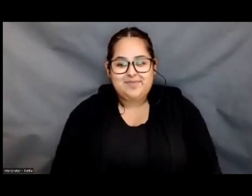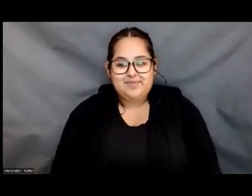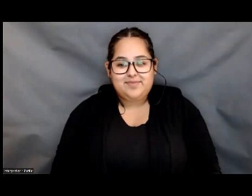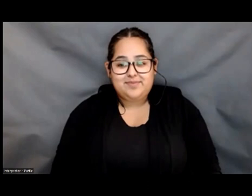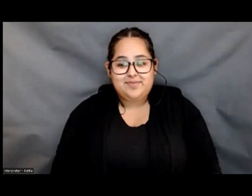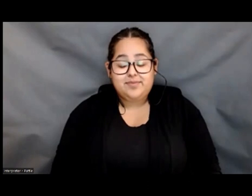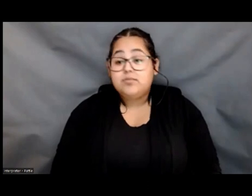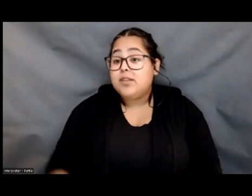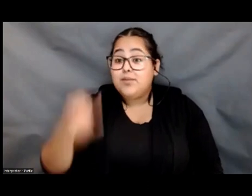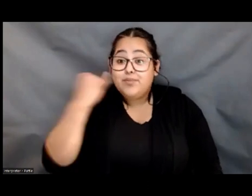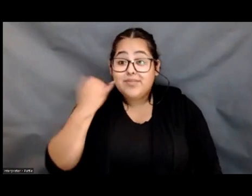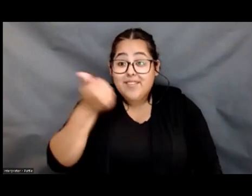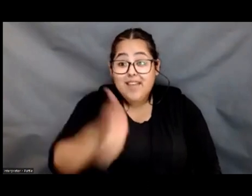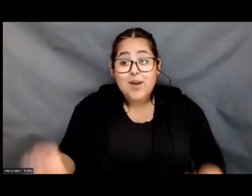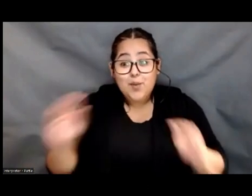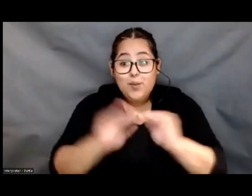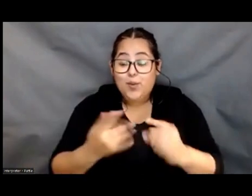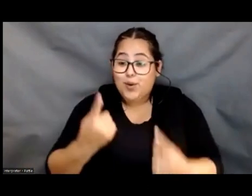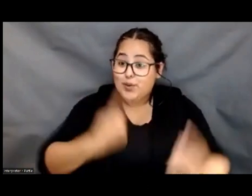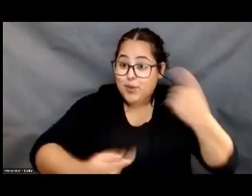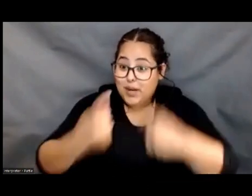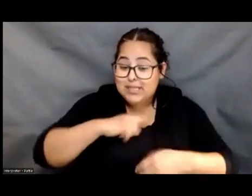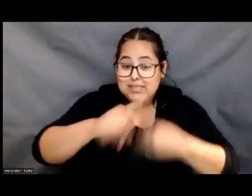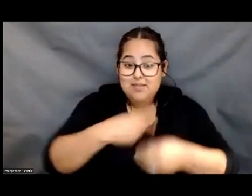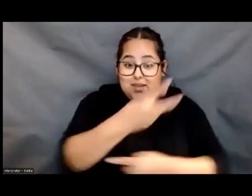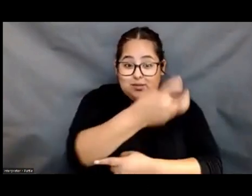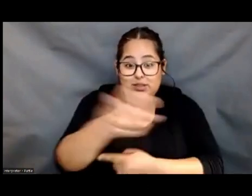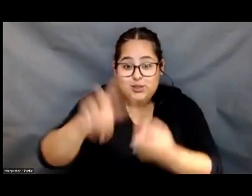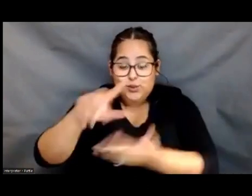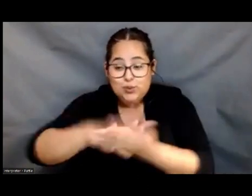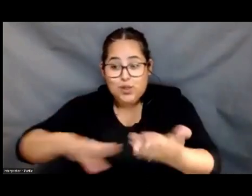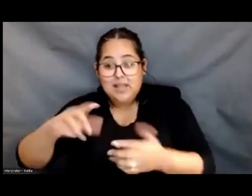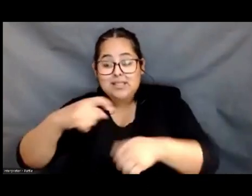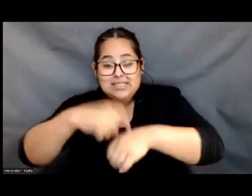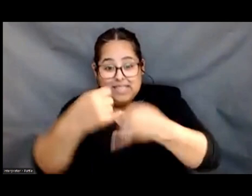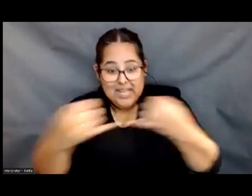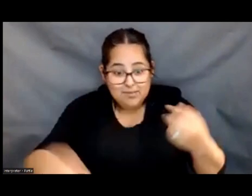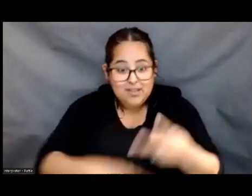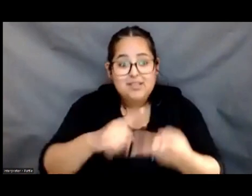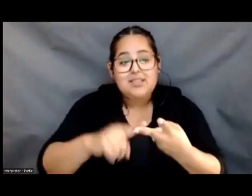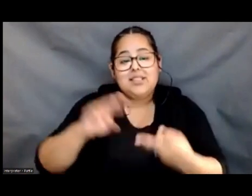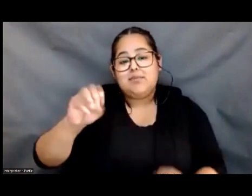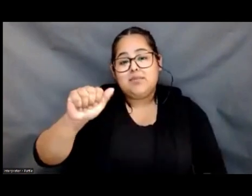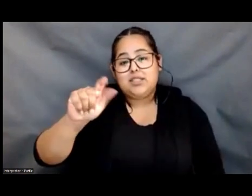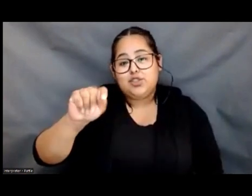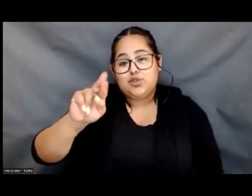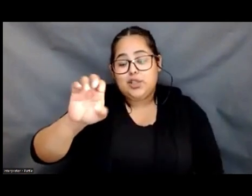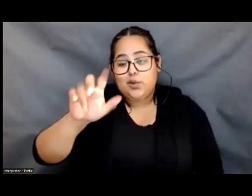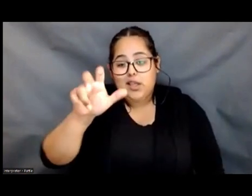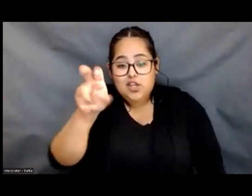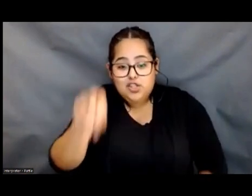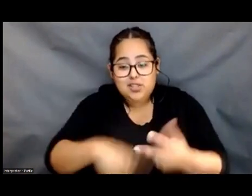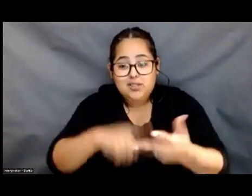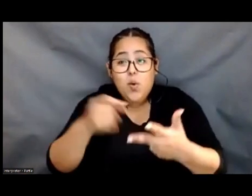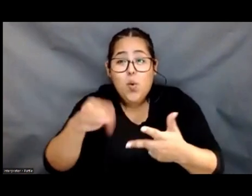So should you have any more questions regarding the transition to college timeline, the matriculation process, or if you're needing support not